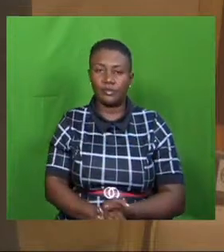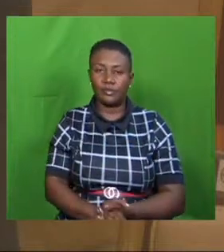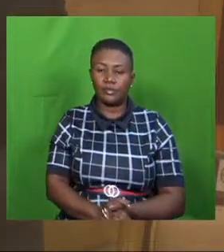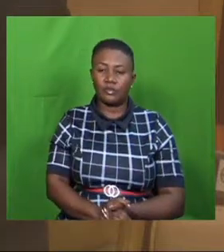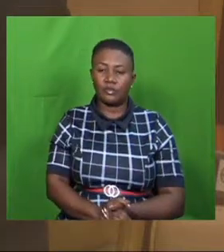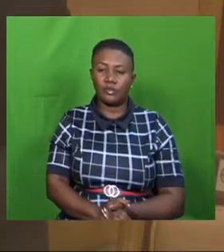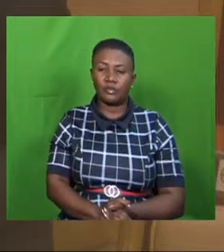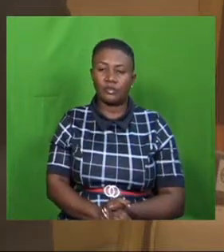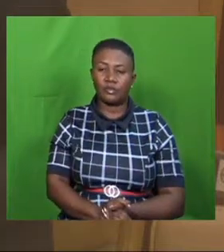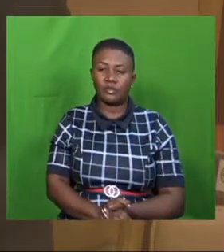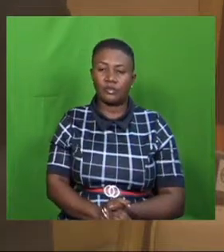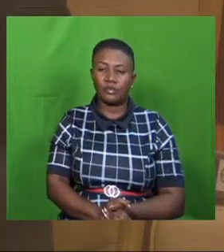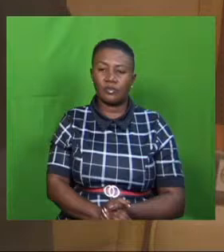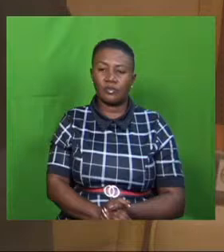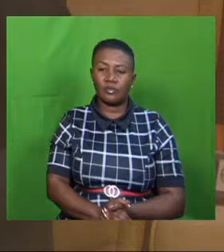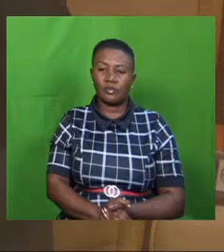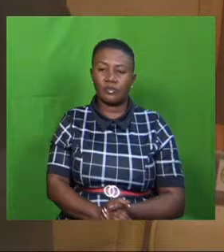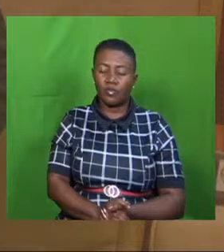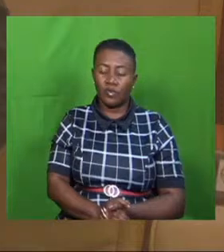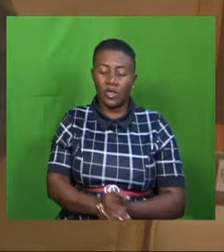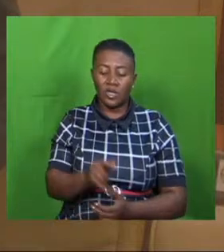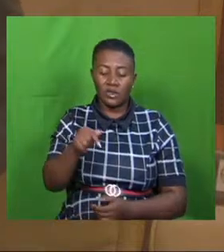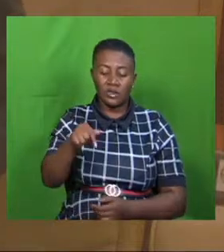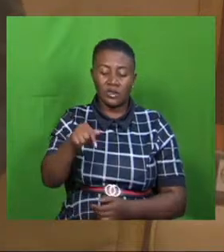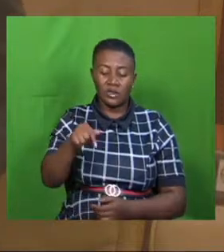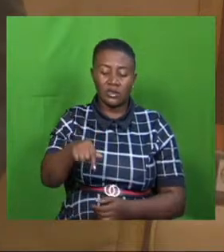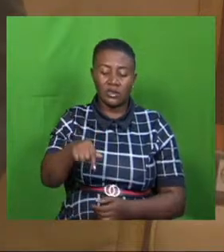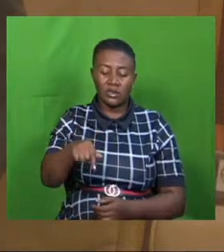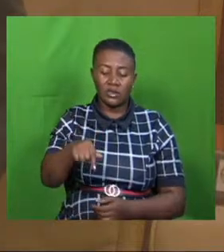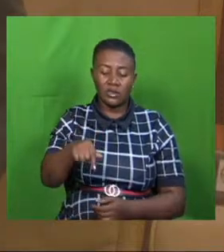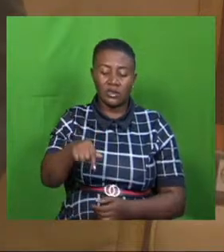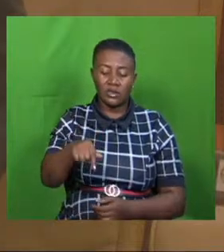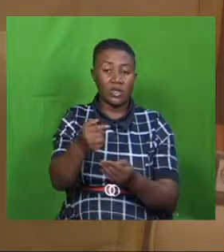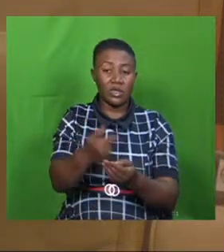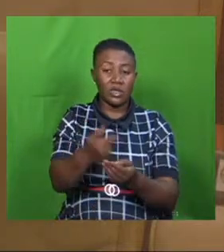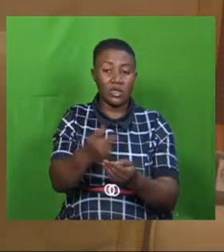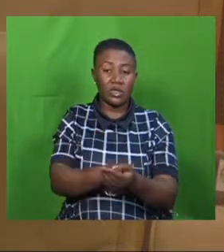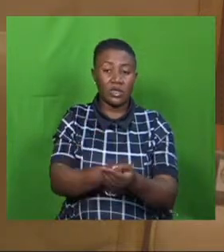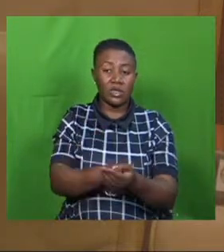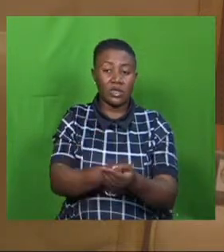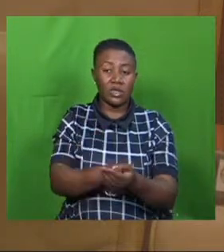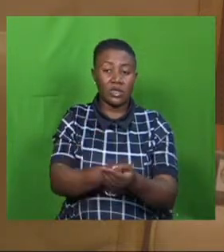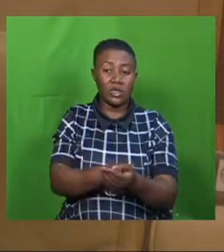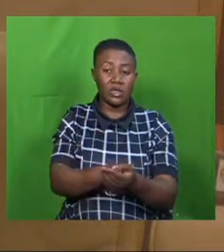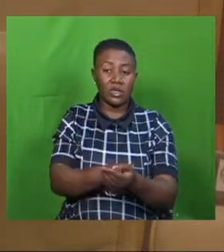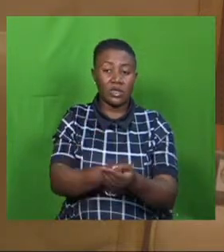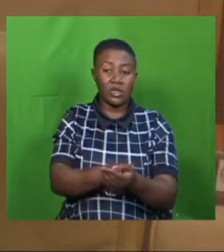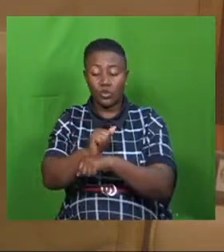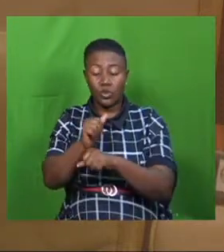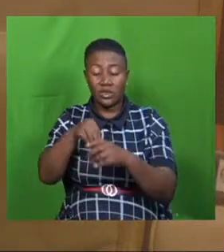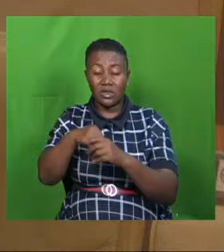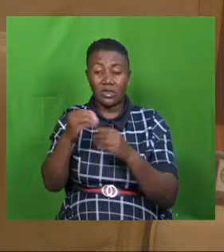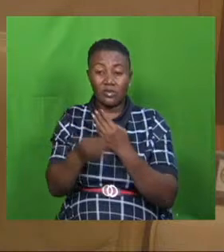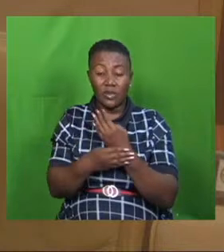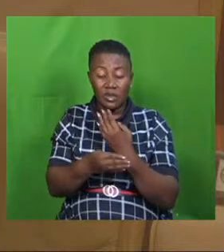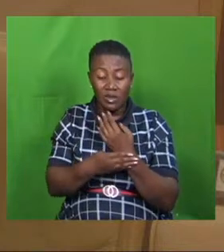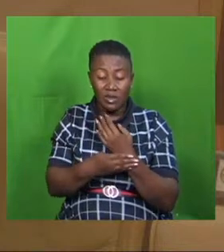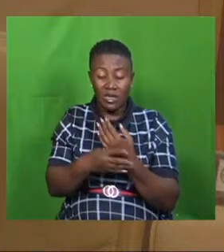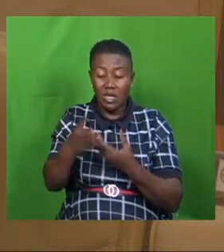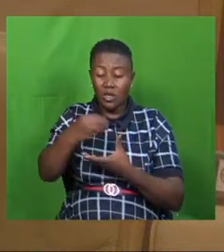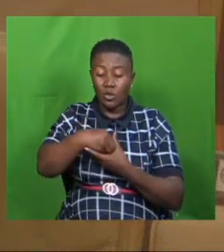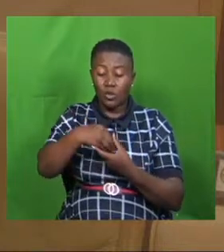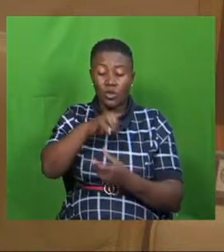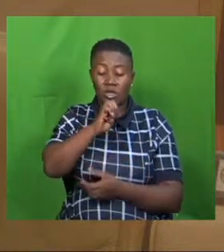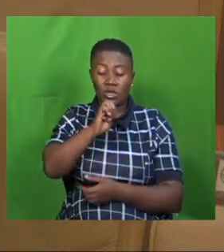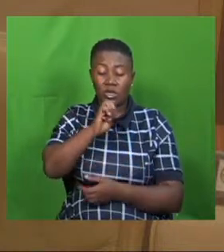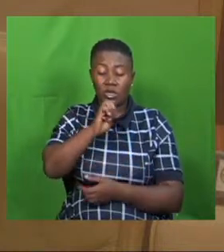This would spur trade between Ghana and the operating sub-regions of the bank, which include East Africa,